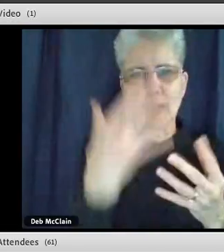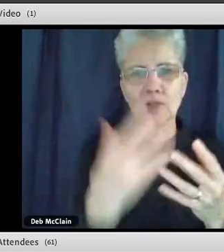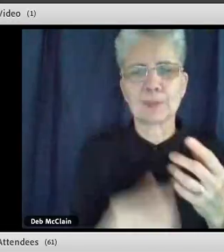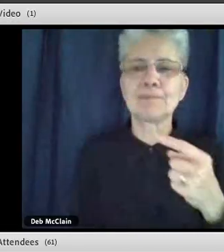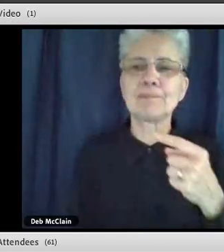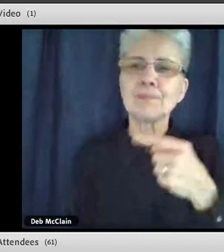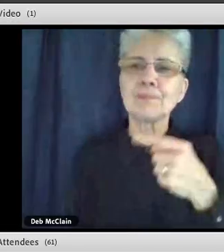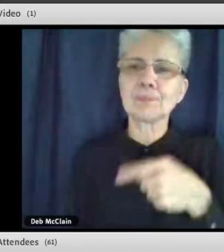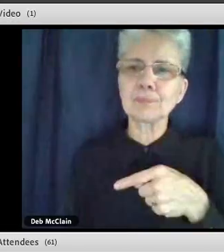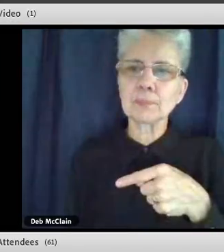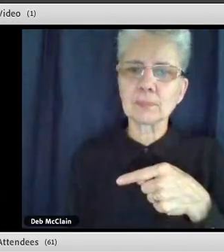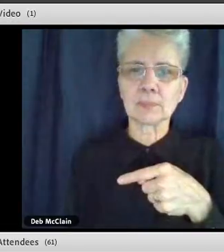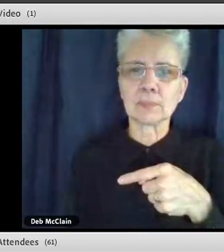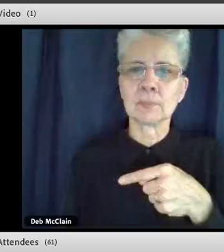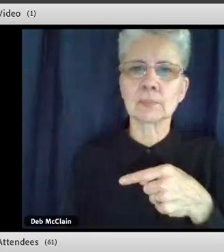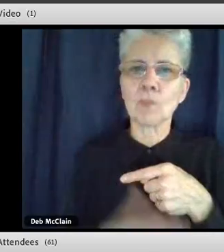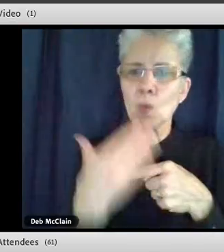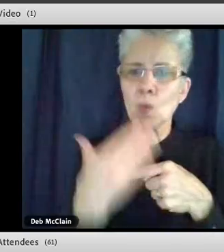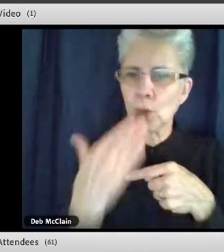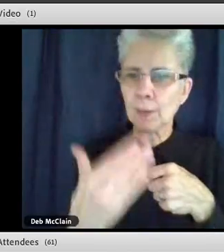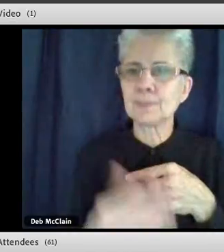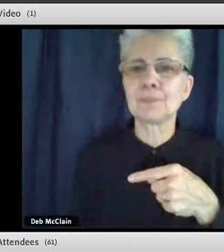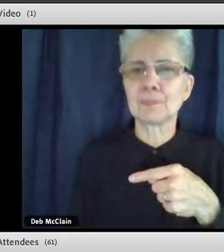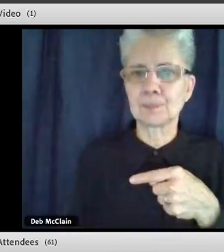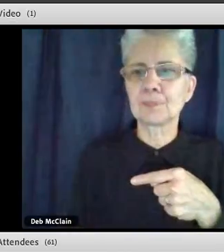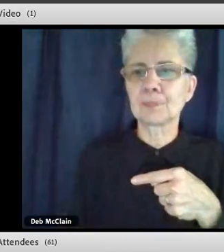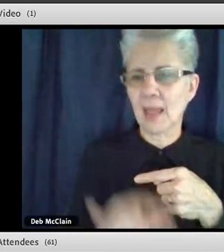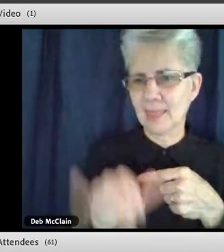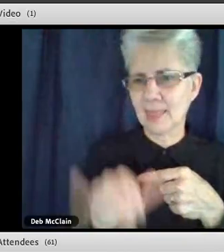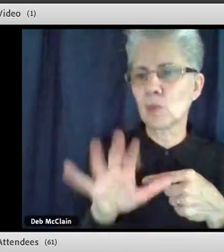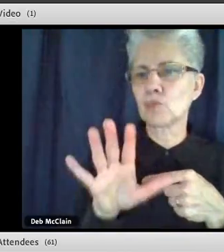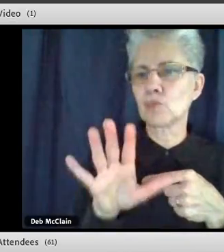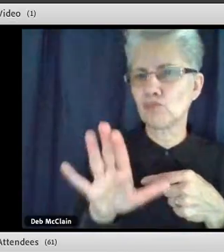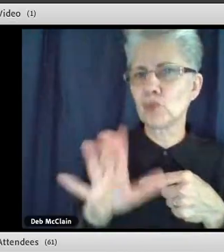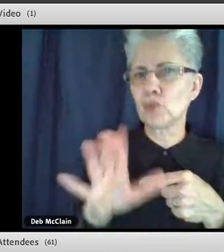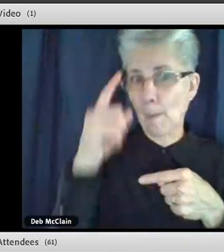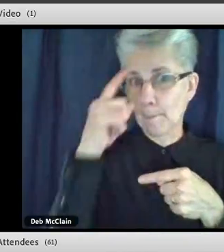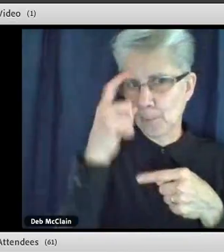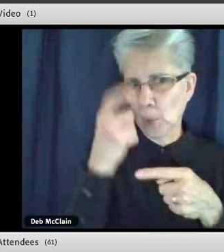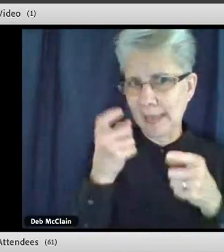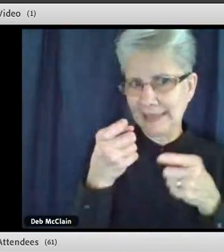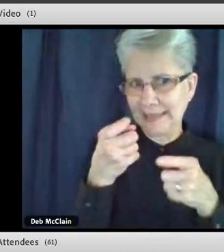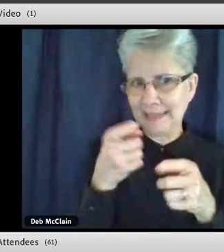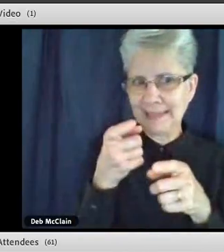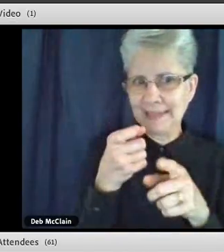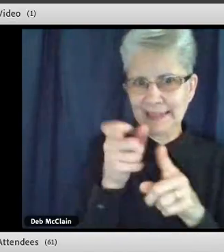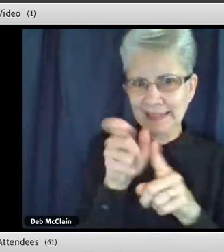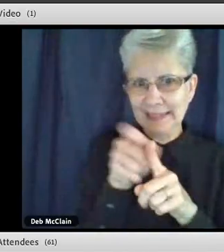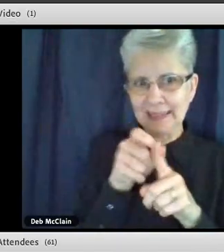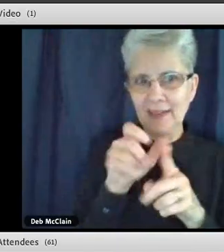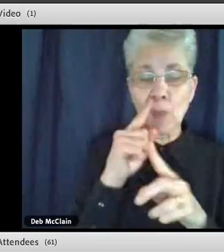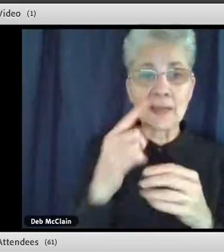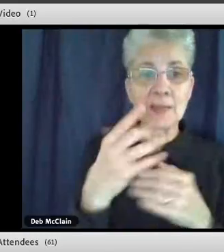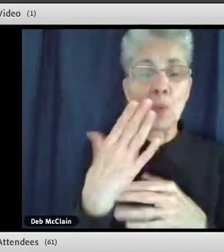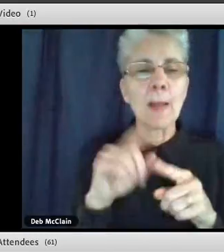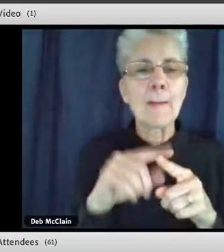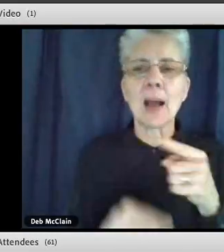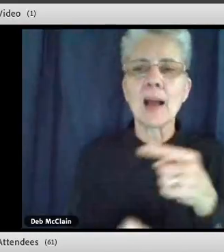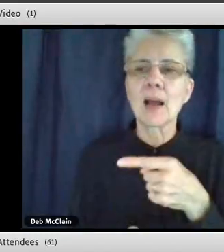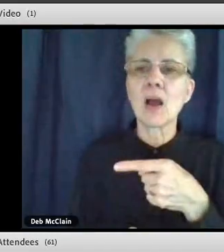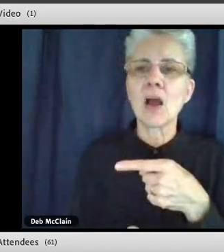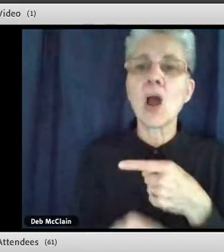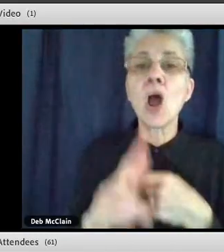good. There you go. That was your little brain teaser for this morning. But also, RDA helps us when we